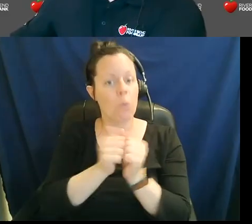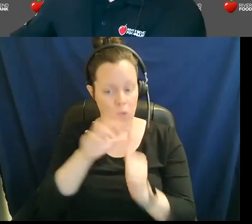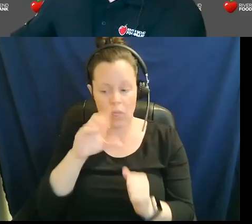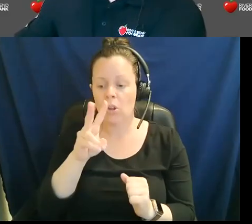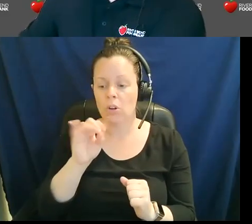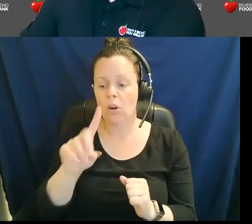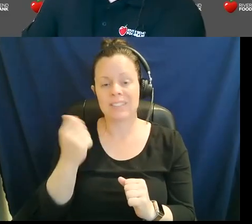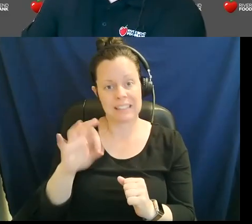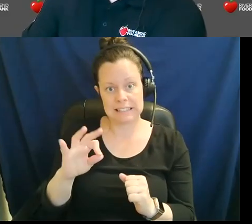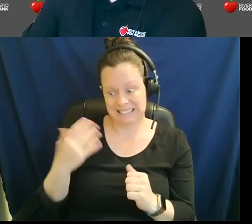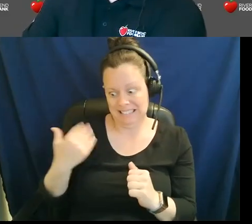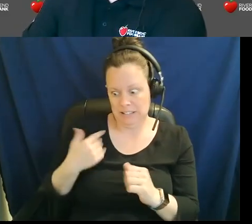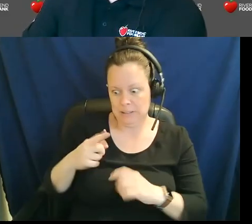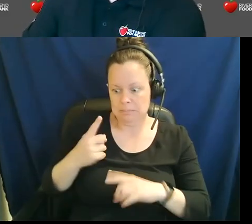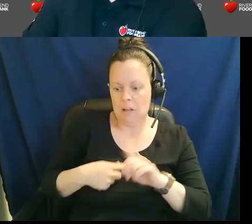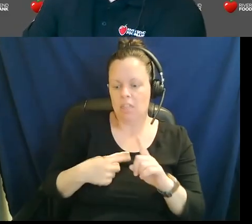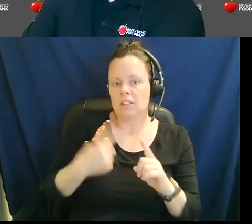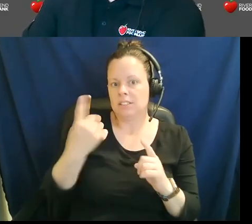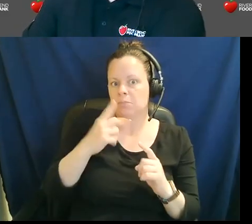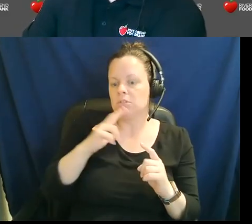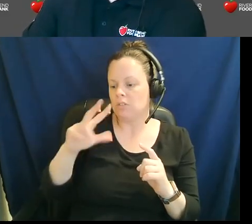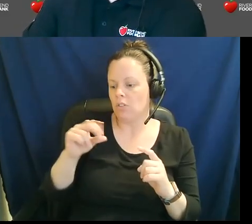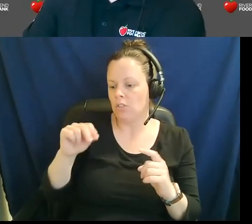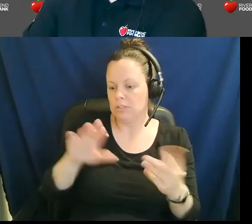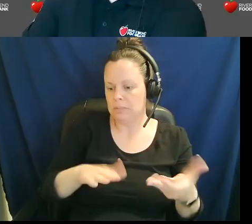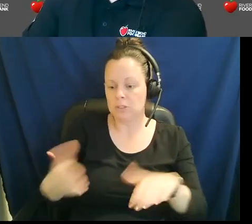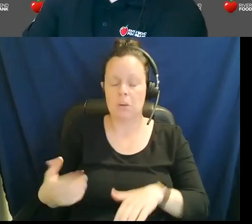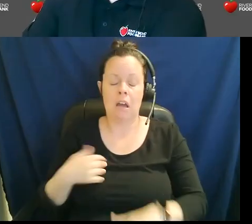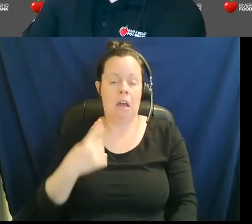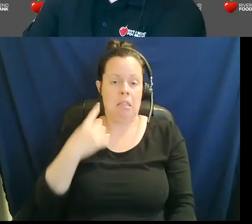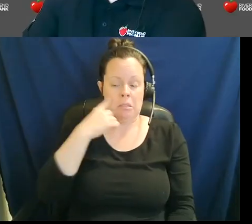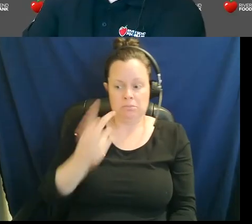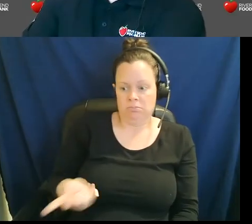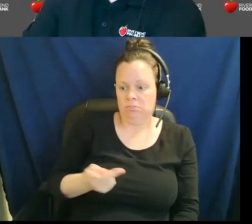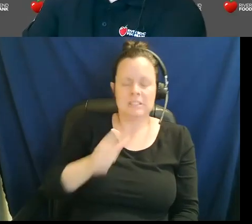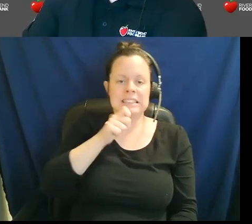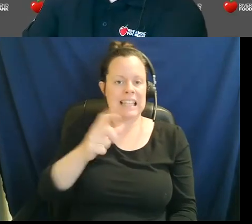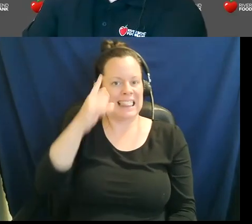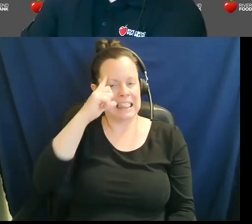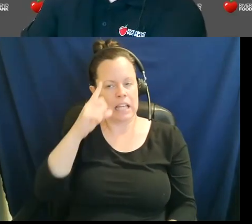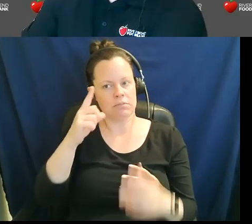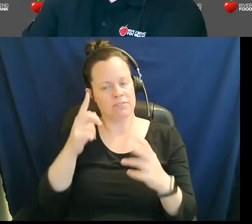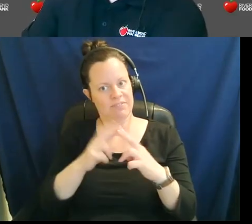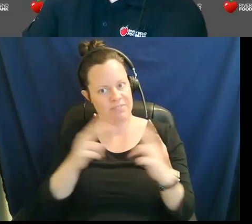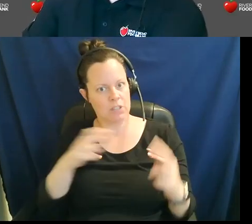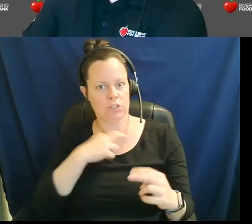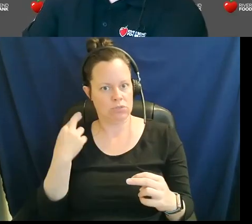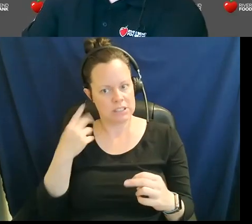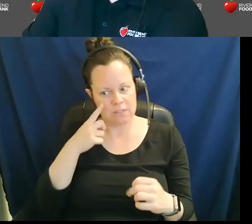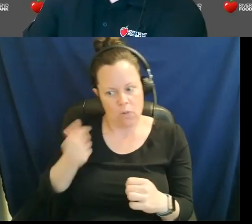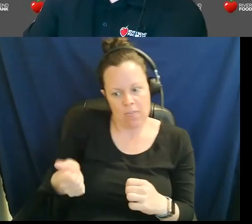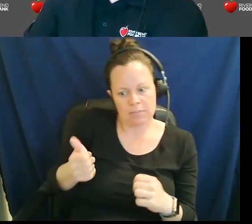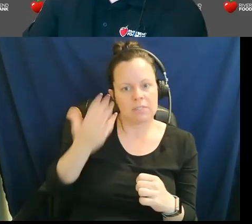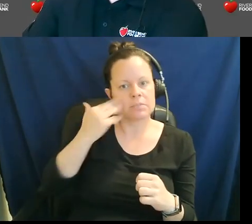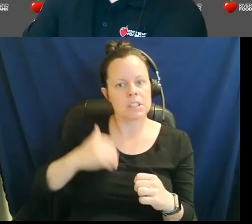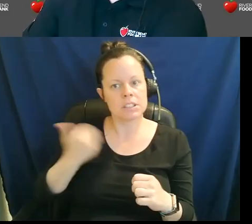passed away. Now, I would imagine neither of them considered themselves at substantial risk being that young. Indeed,